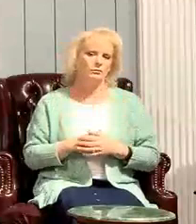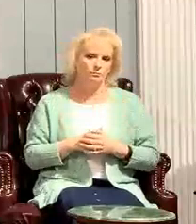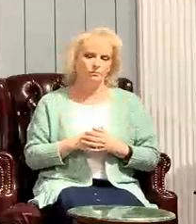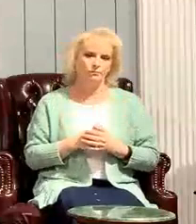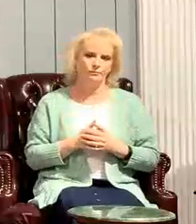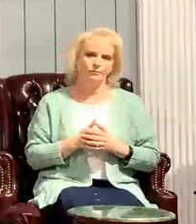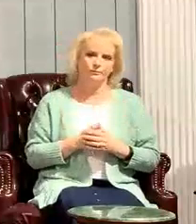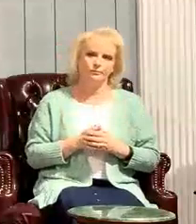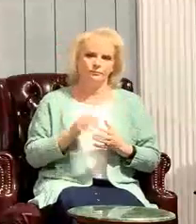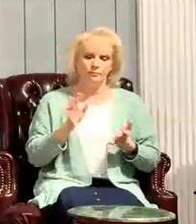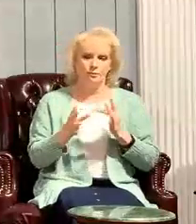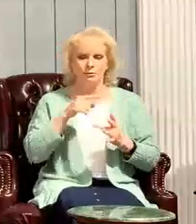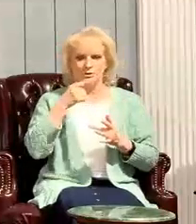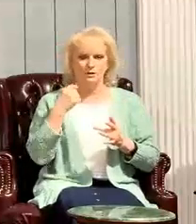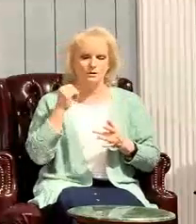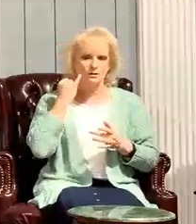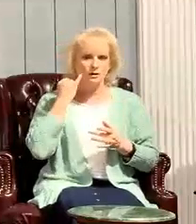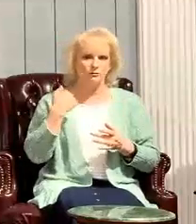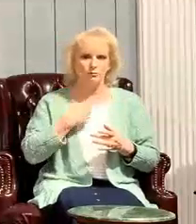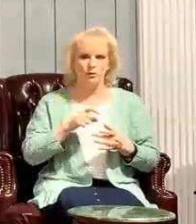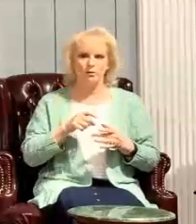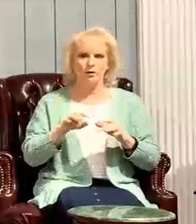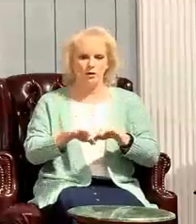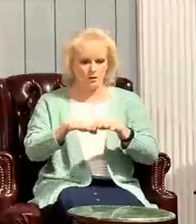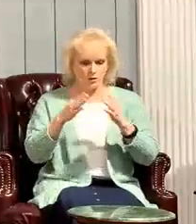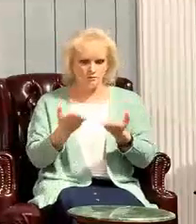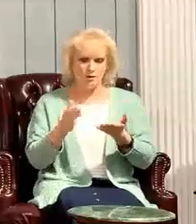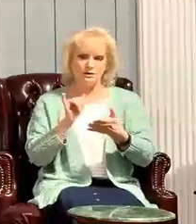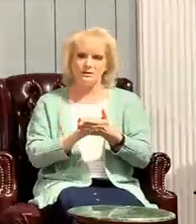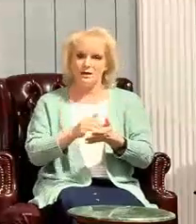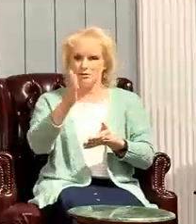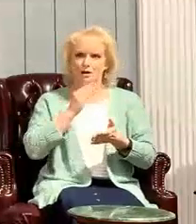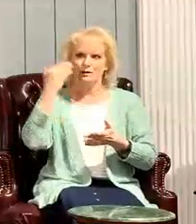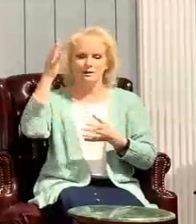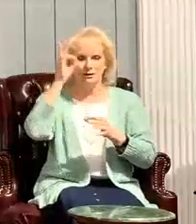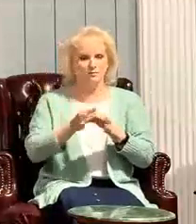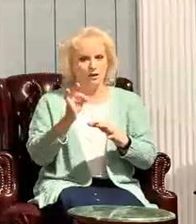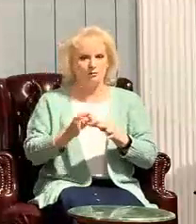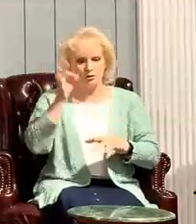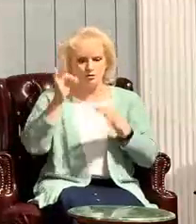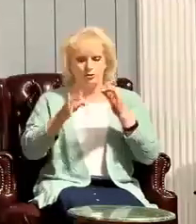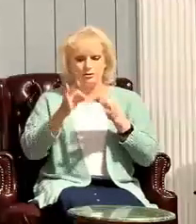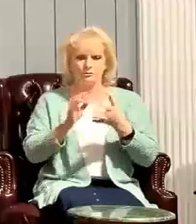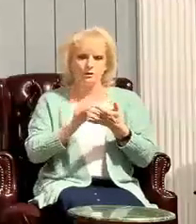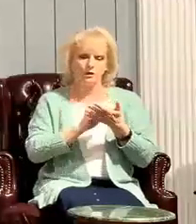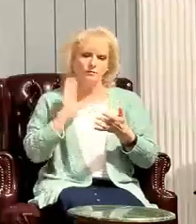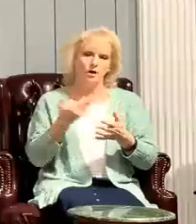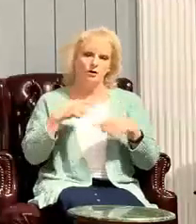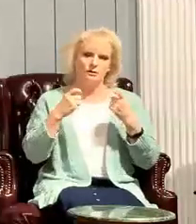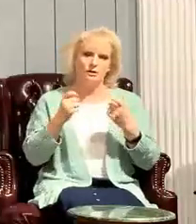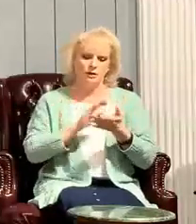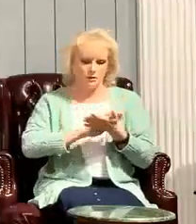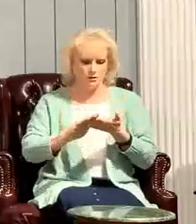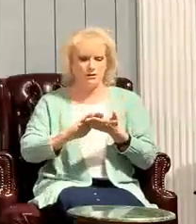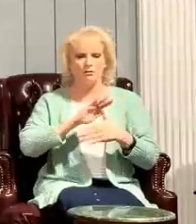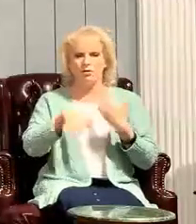And the Bible says if we will confess that to God, that he is faithful and just to forgive us our sin, and to cleanse